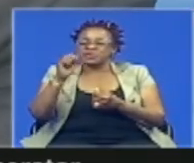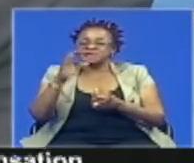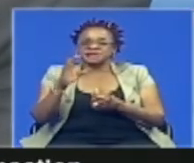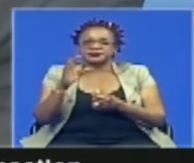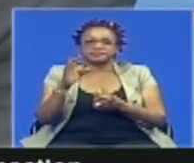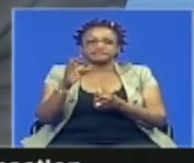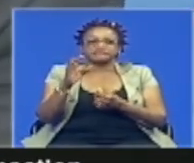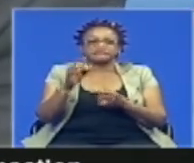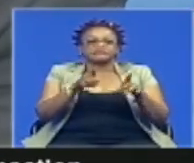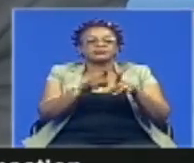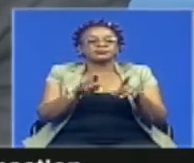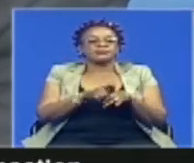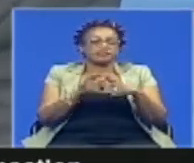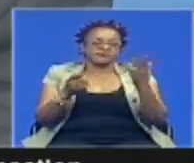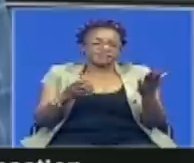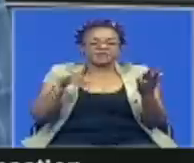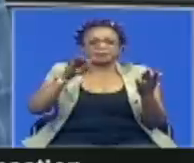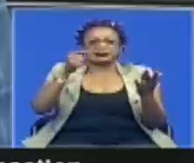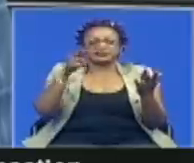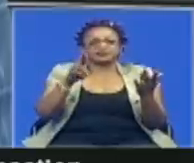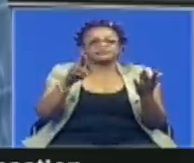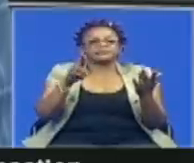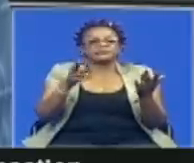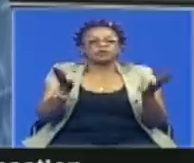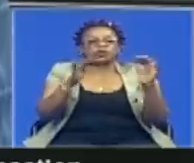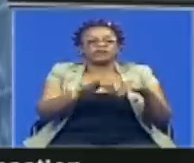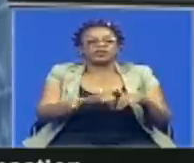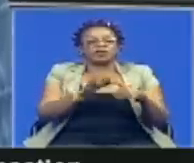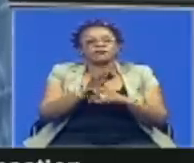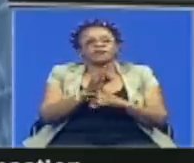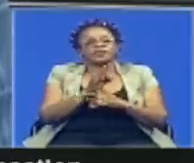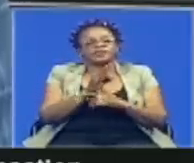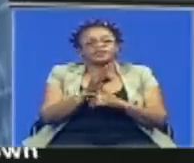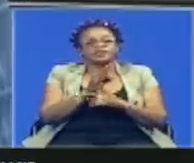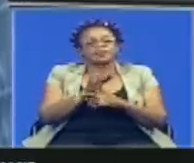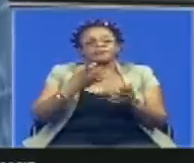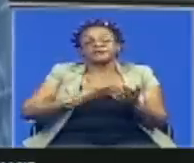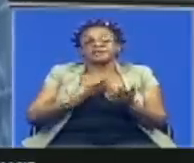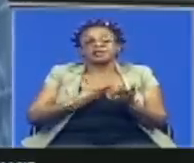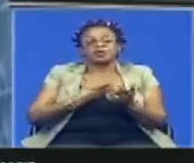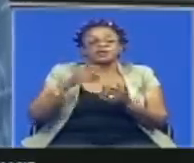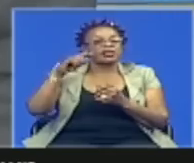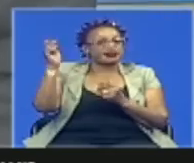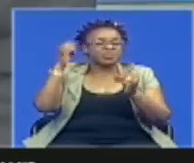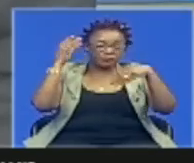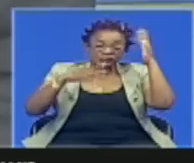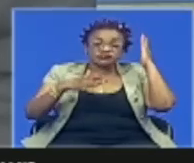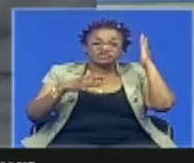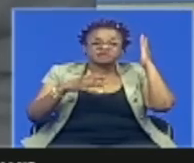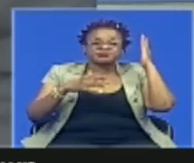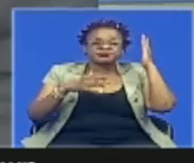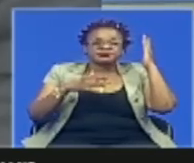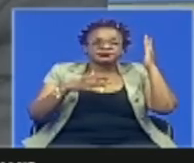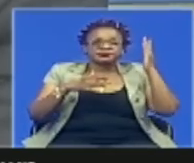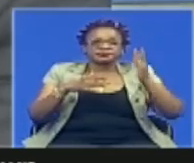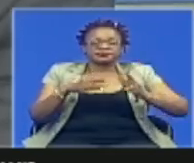And also back with us is Professor Peter Kagwanja, convener of the Council of Kenyan Professionals. It's CPK, like the old